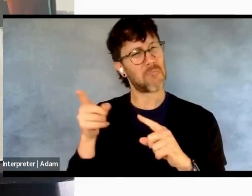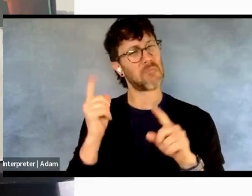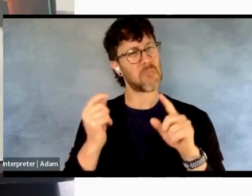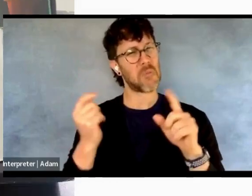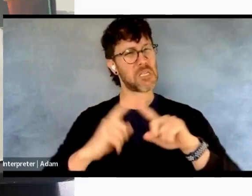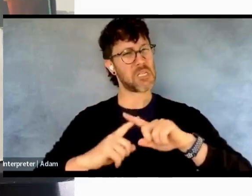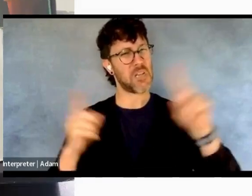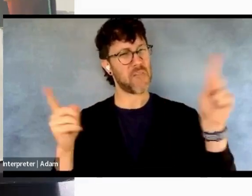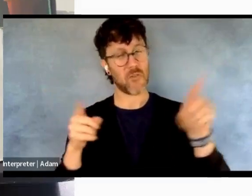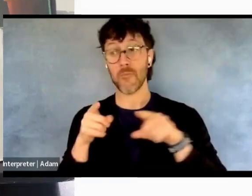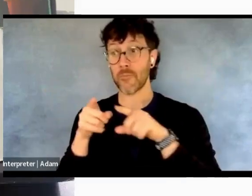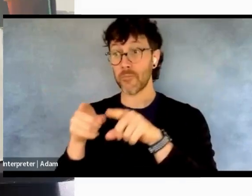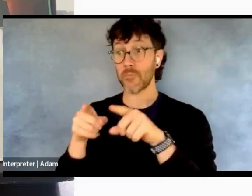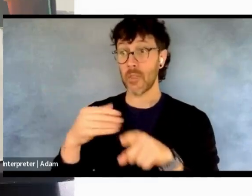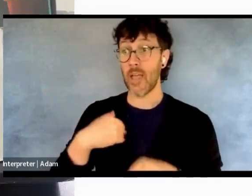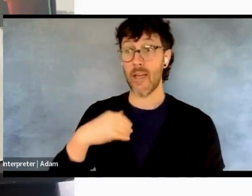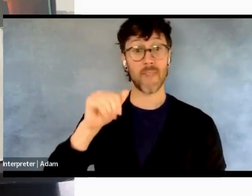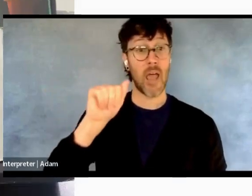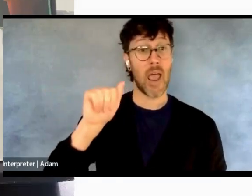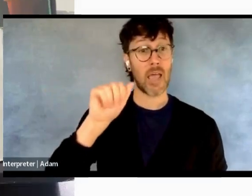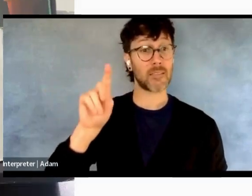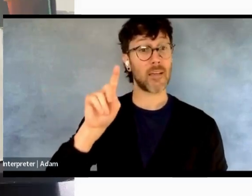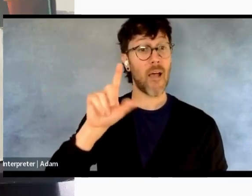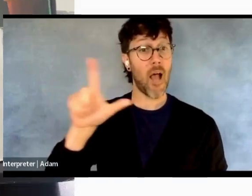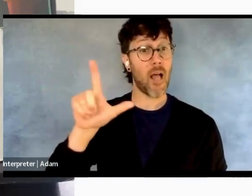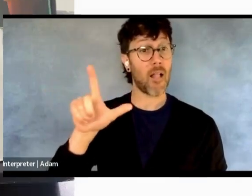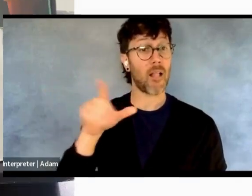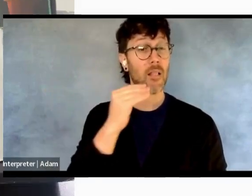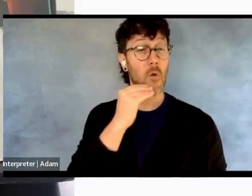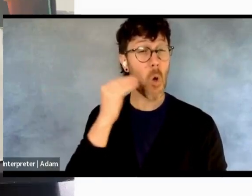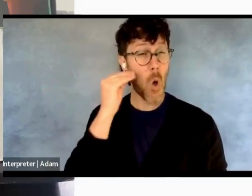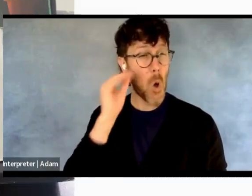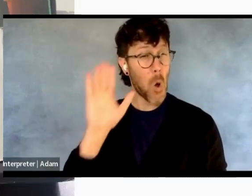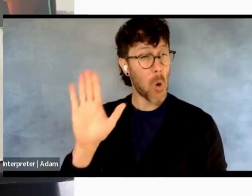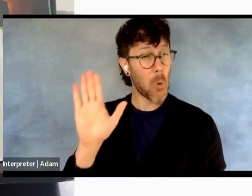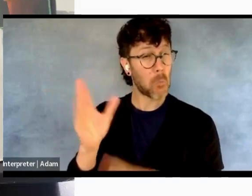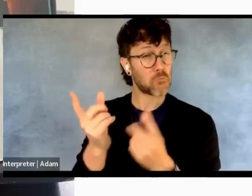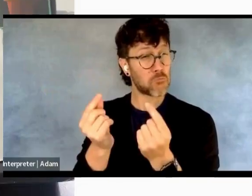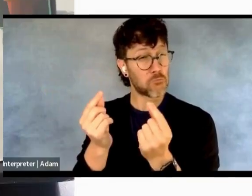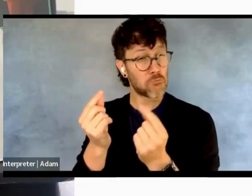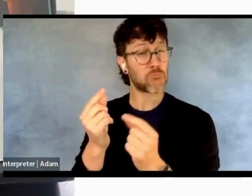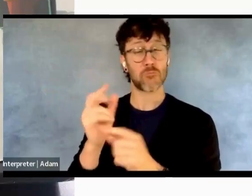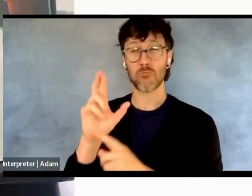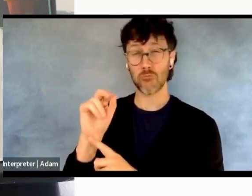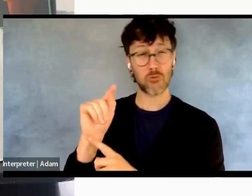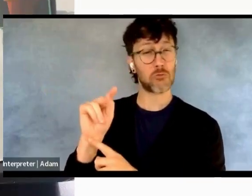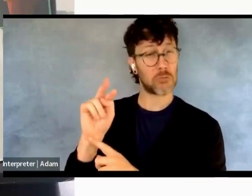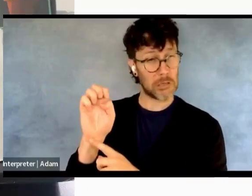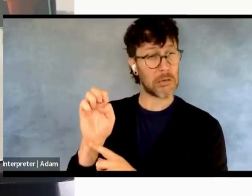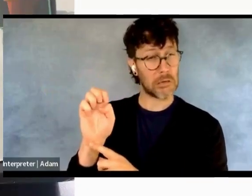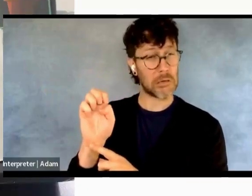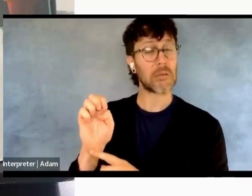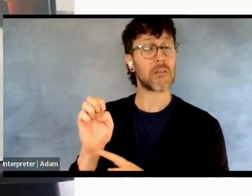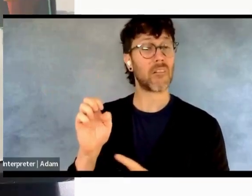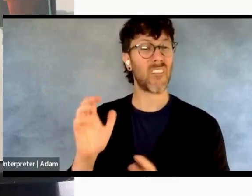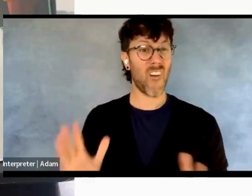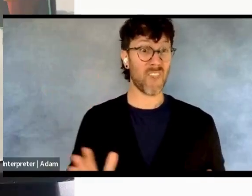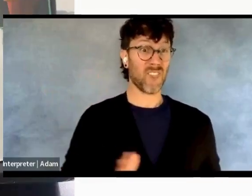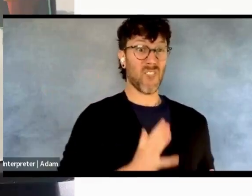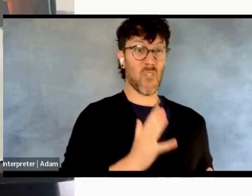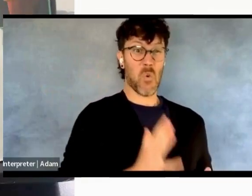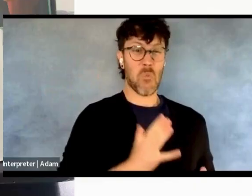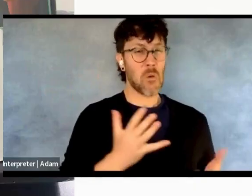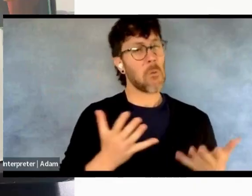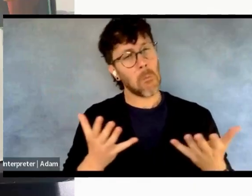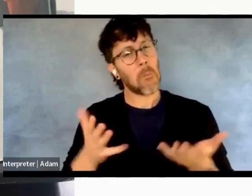the ADLs and the home routines, things that still works for the family. It's less formal, but it's still